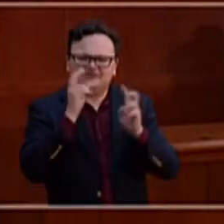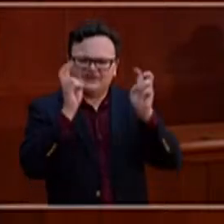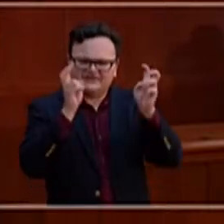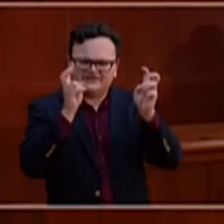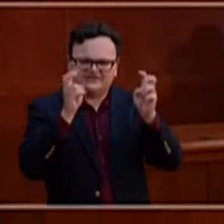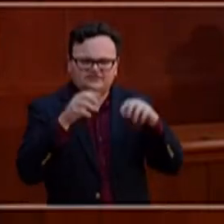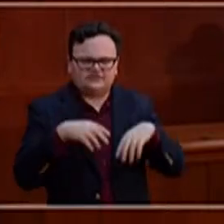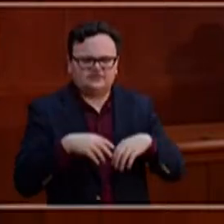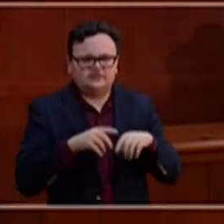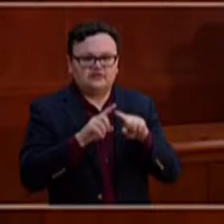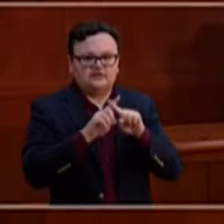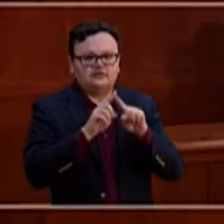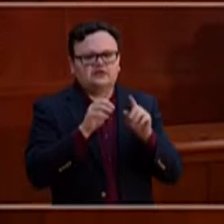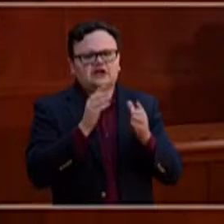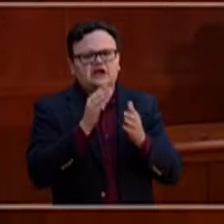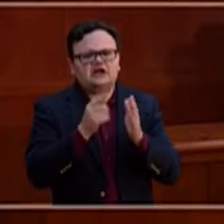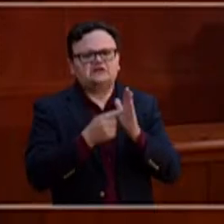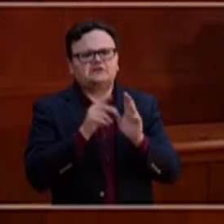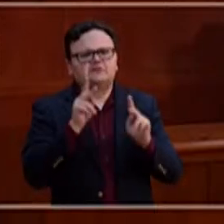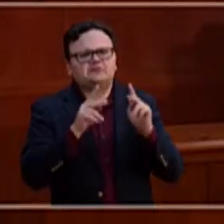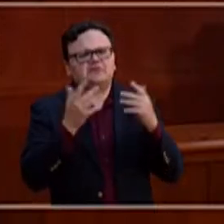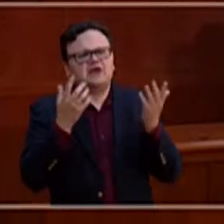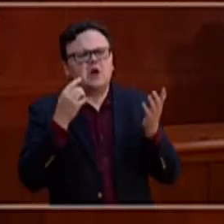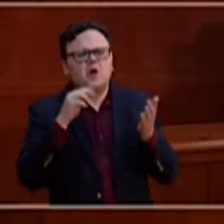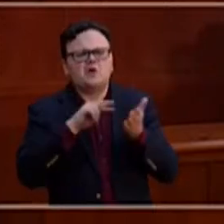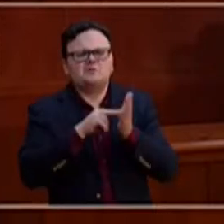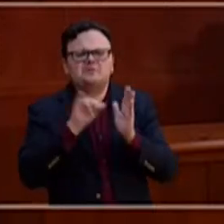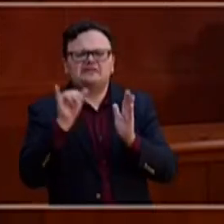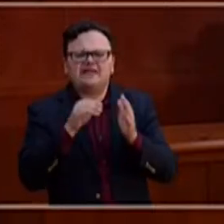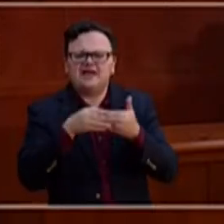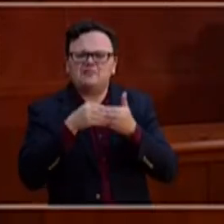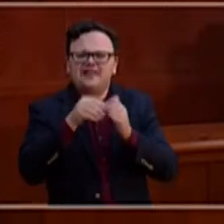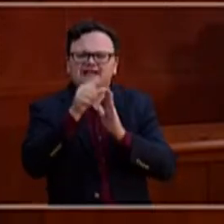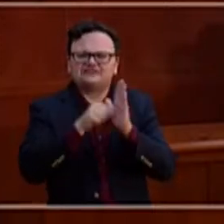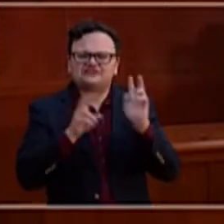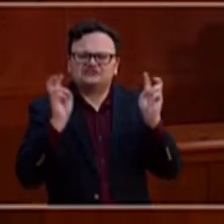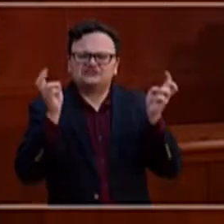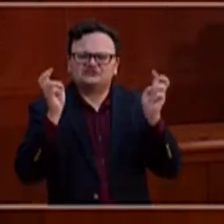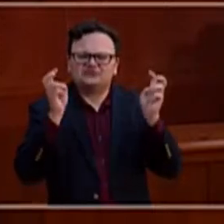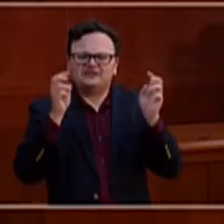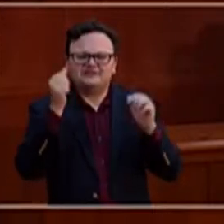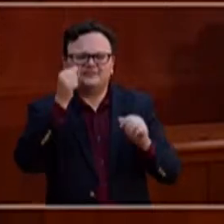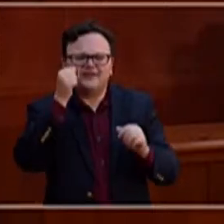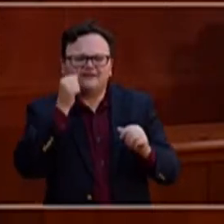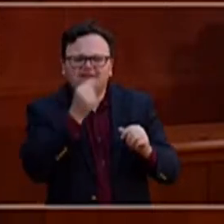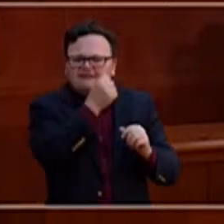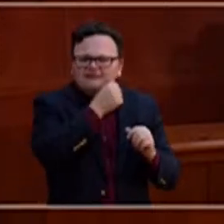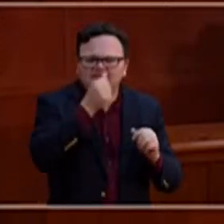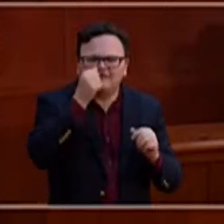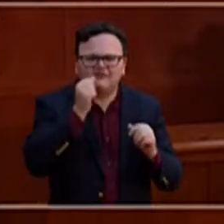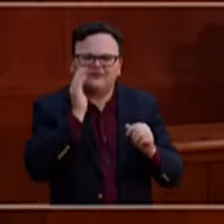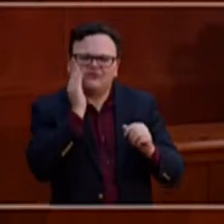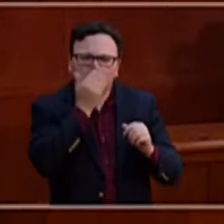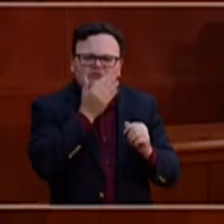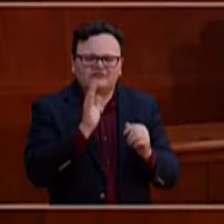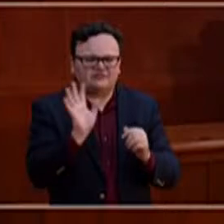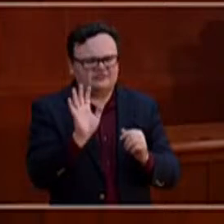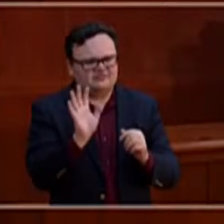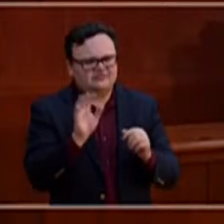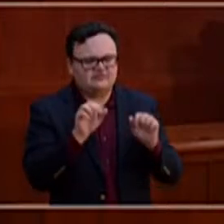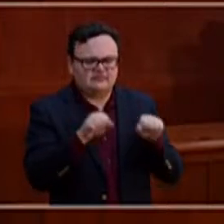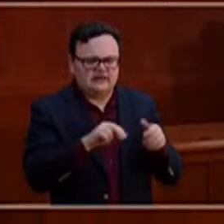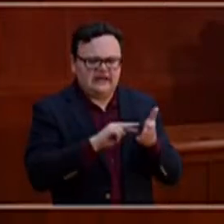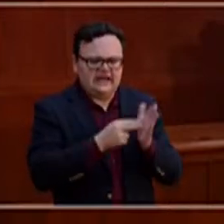attack, and you would schedule that procedure. So when you're talking about elective procedures, it's important to understand the impact that can have on the health of the